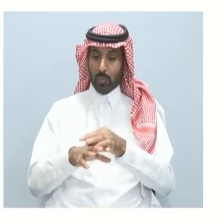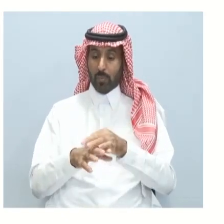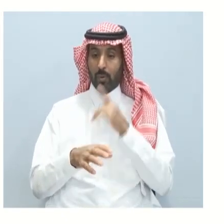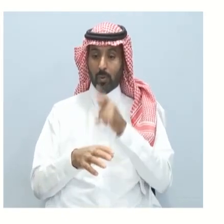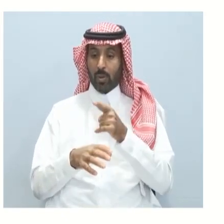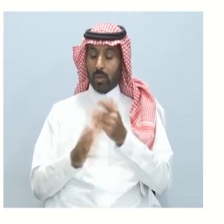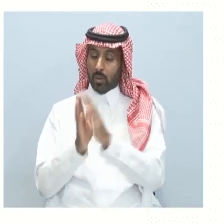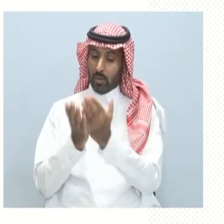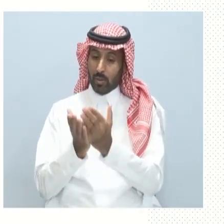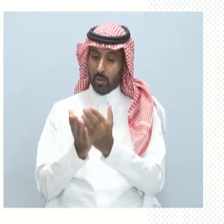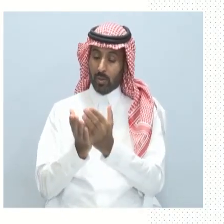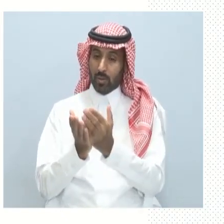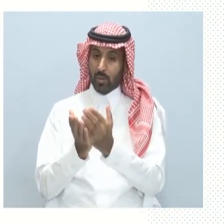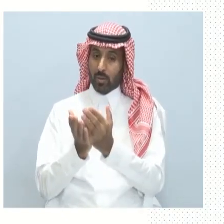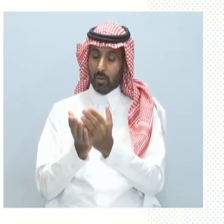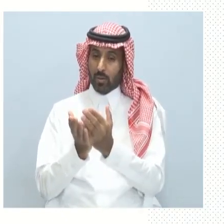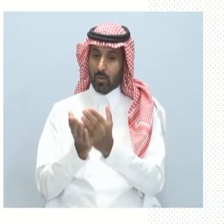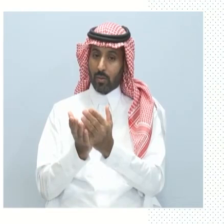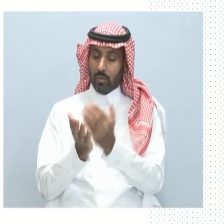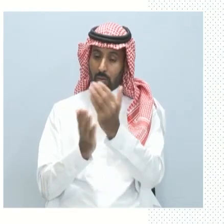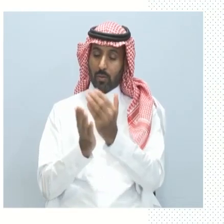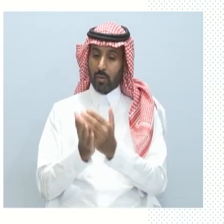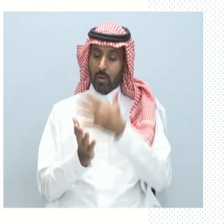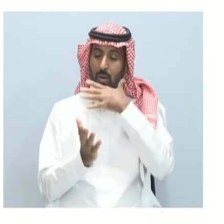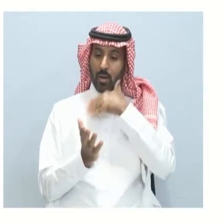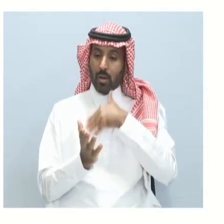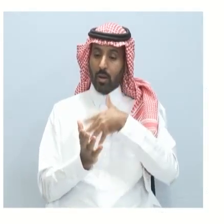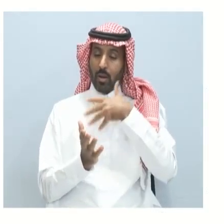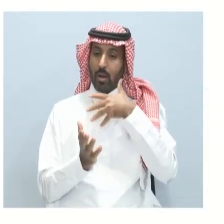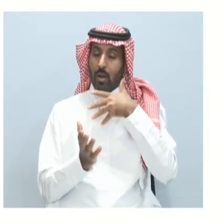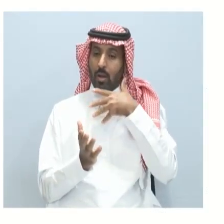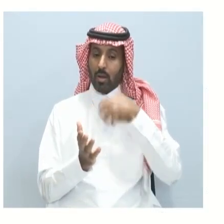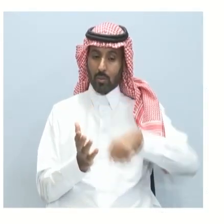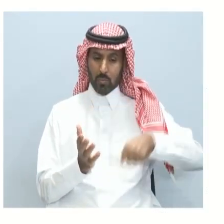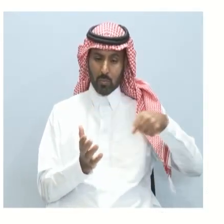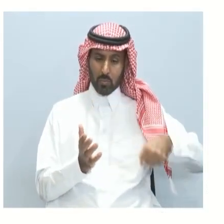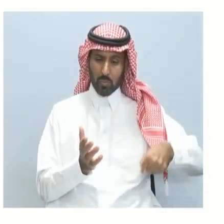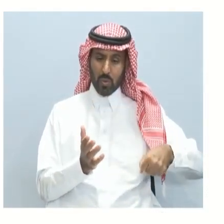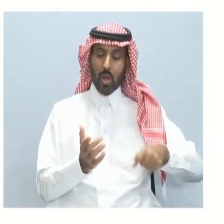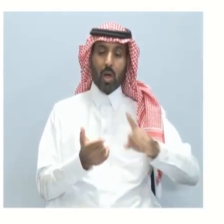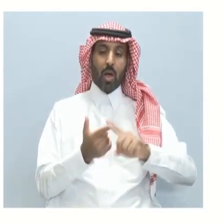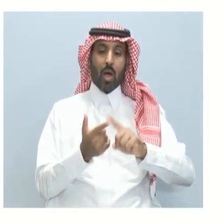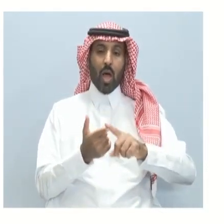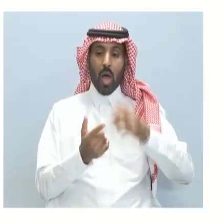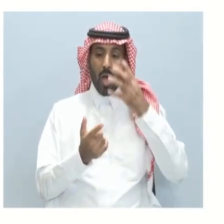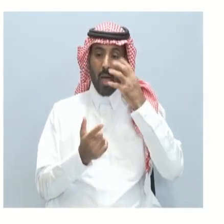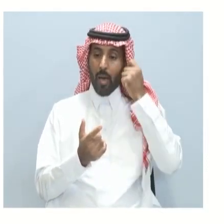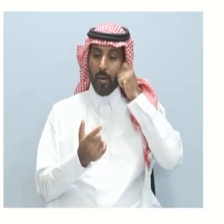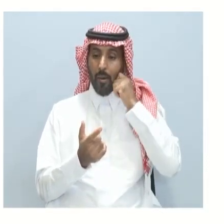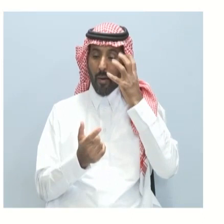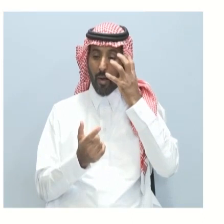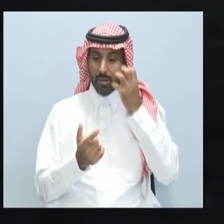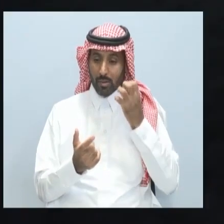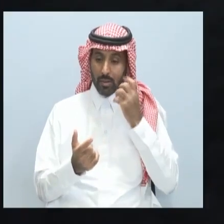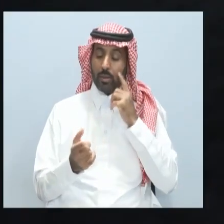mentioned in the book. Now we have the maternal grandparents. We discussed the characteristics that